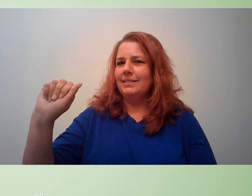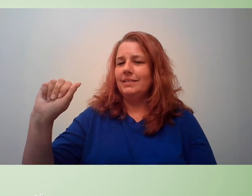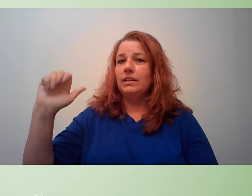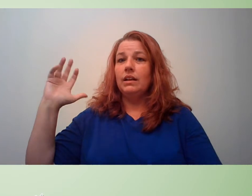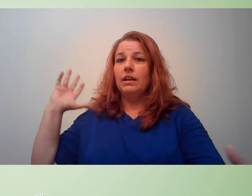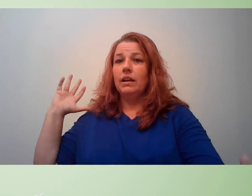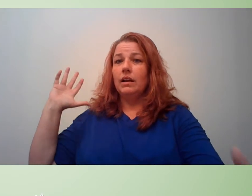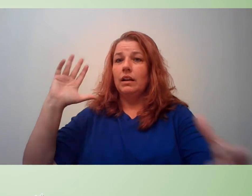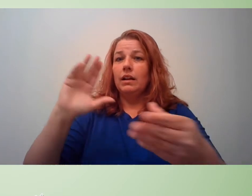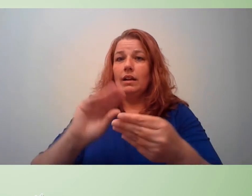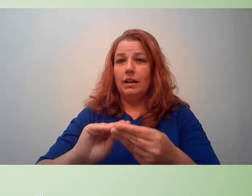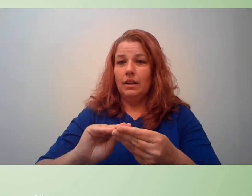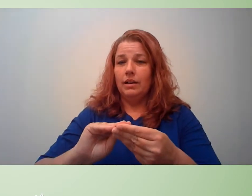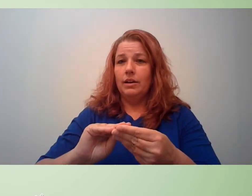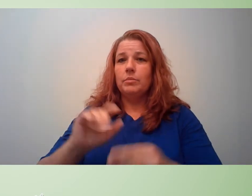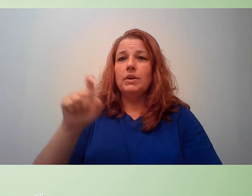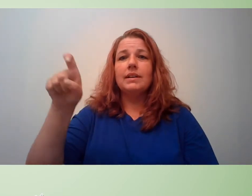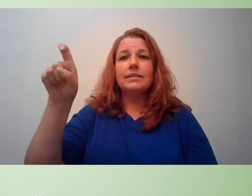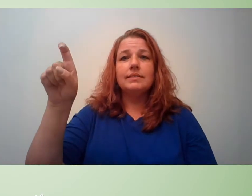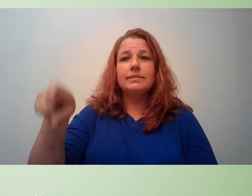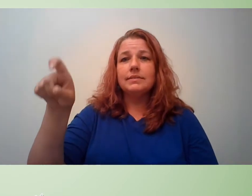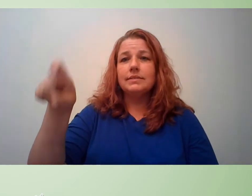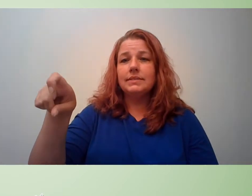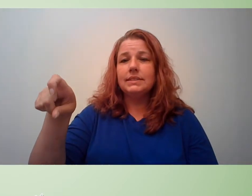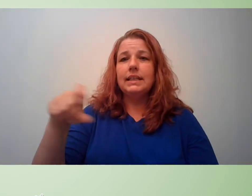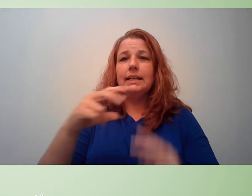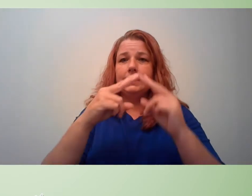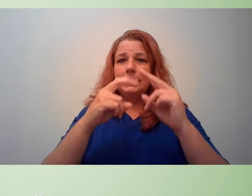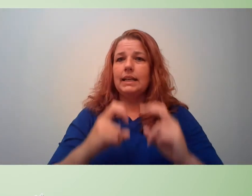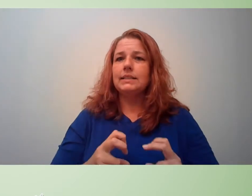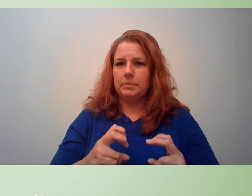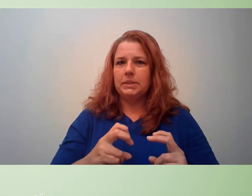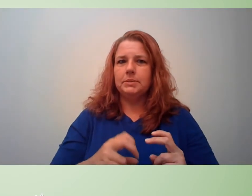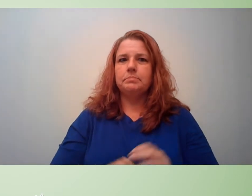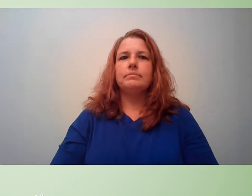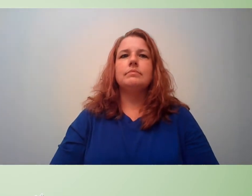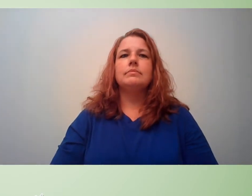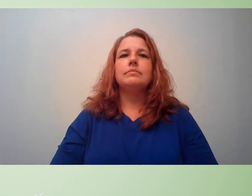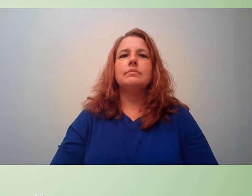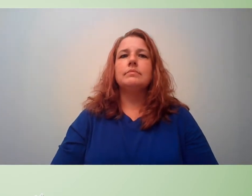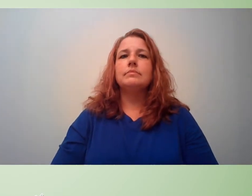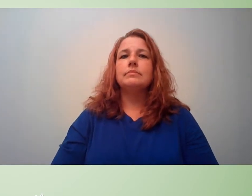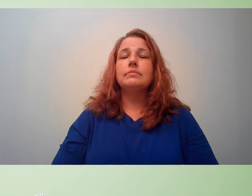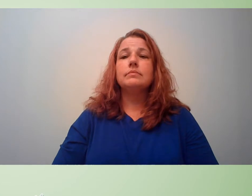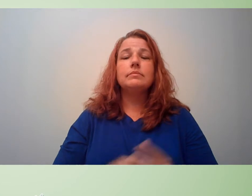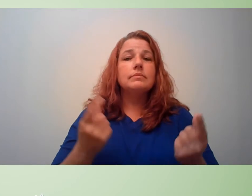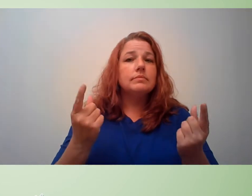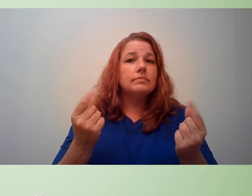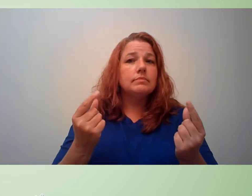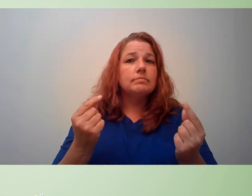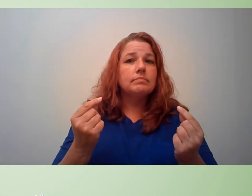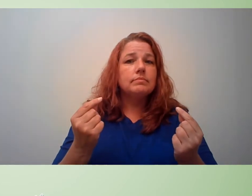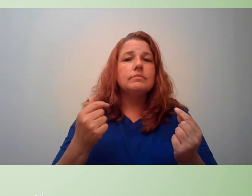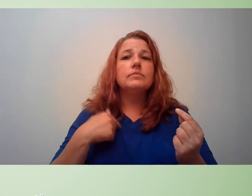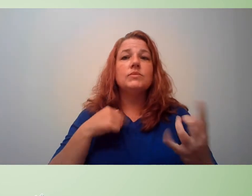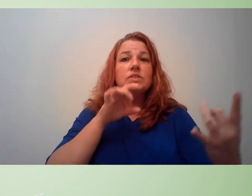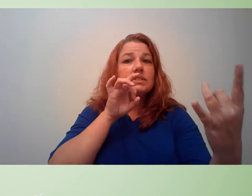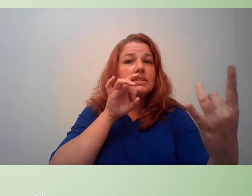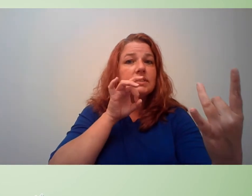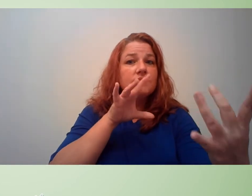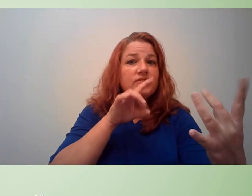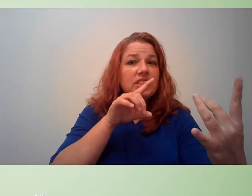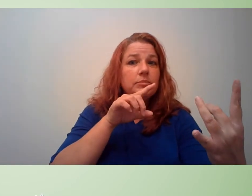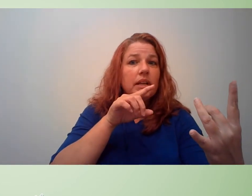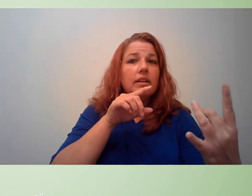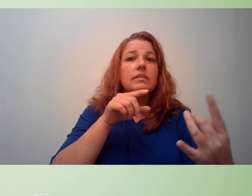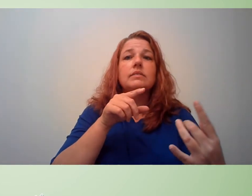families, teachers, and the community through meetings and surveys. Your input is very important because we want to know what we can do